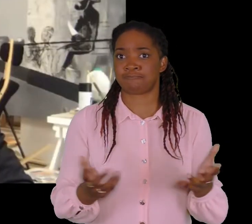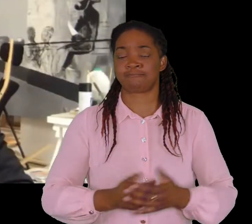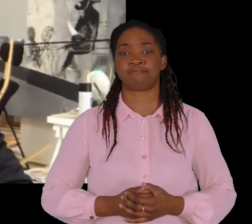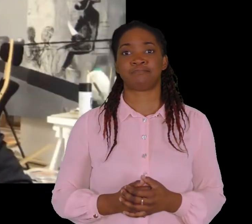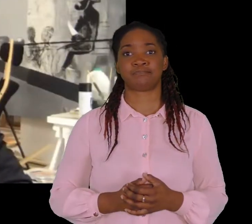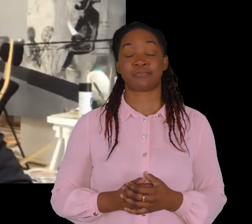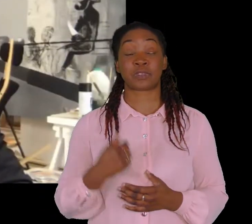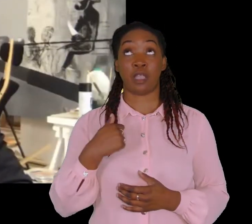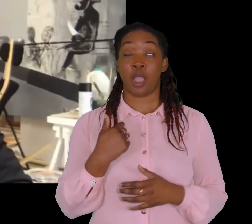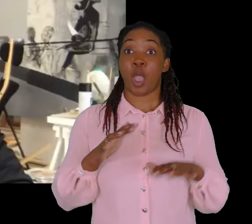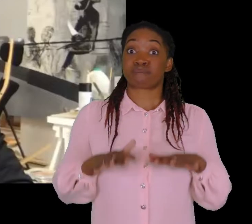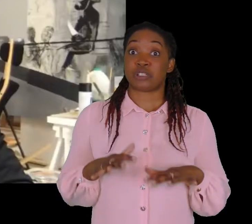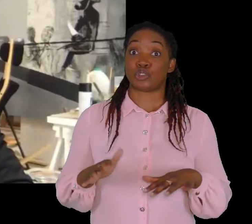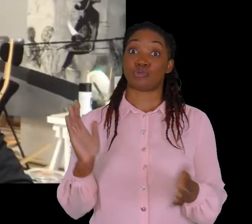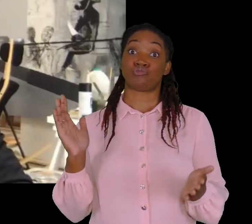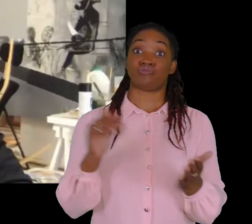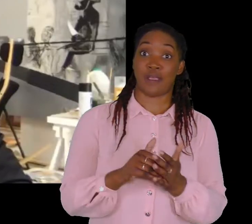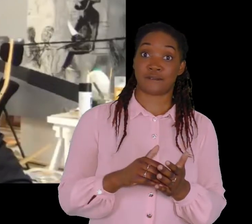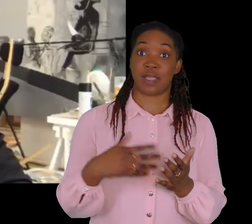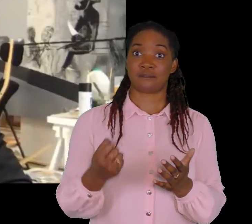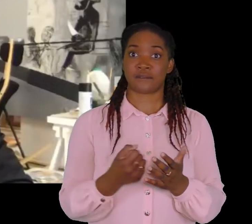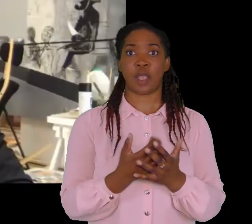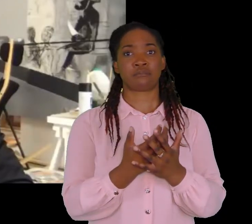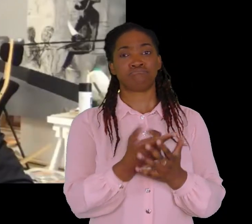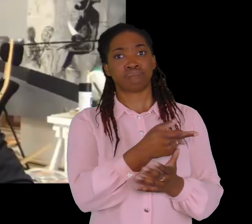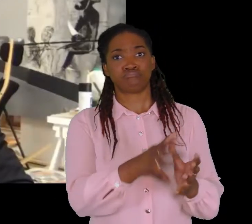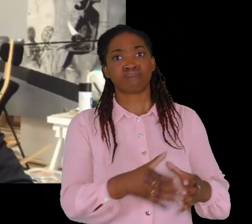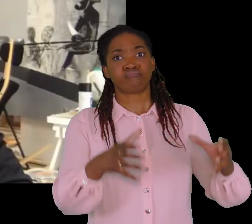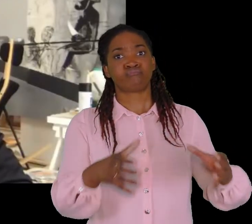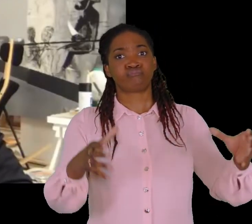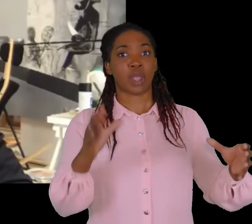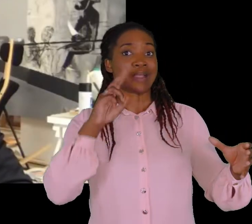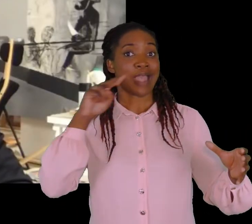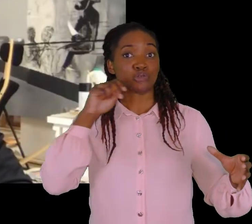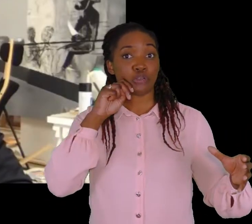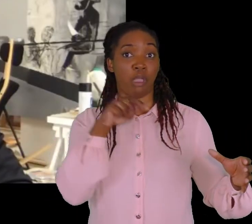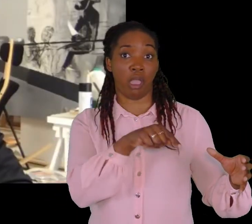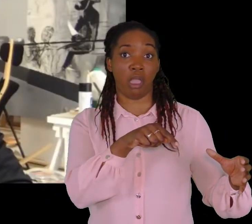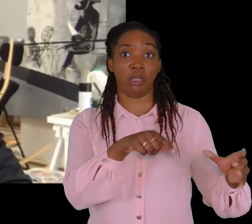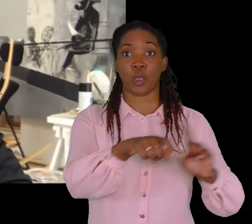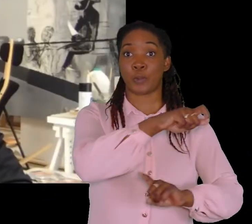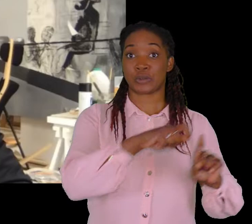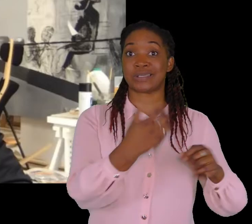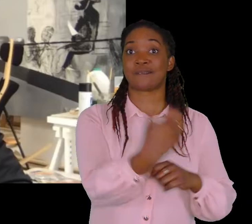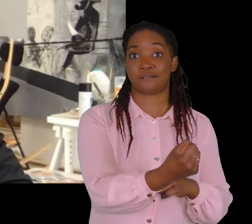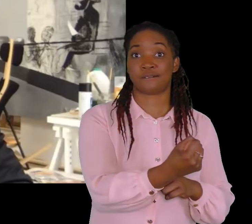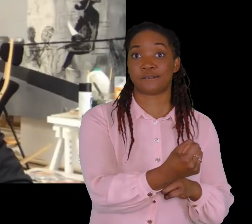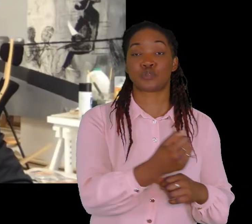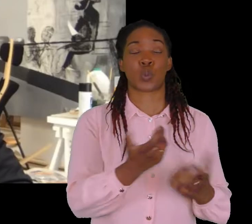of Nigerians. We had established Nigerian communities. So it wasn't like I was in a strange